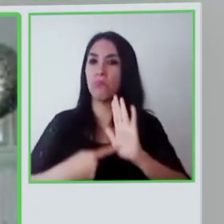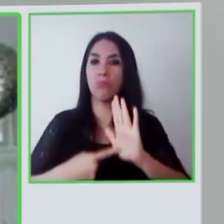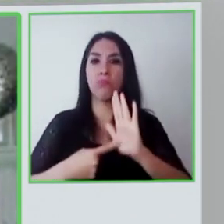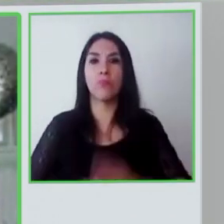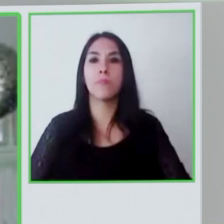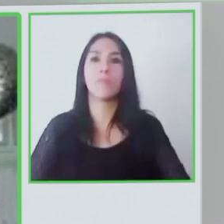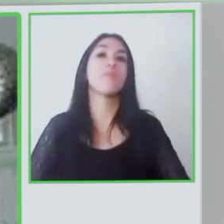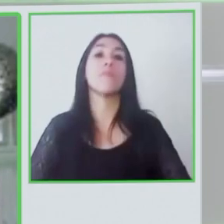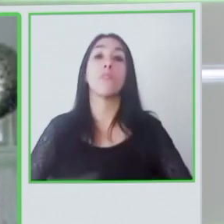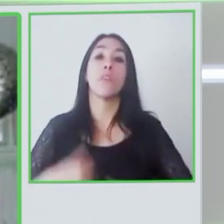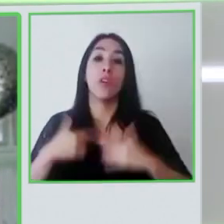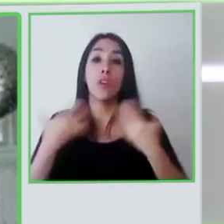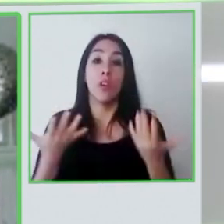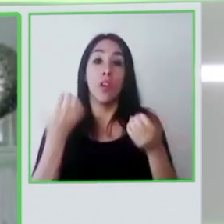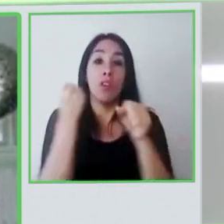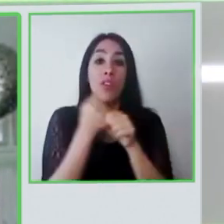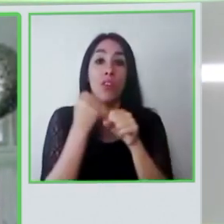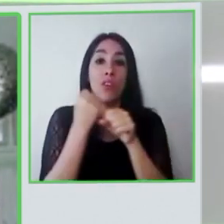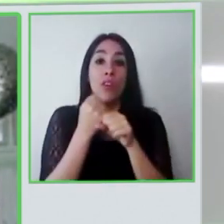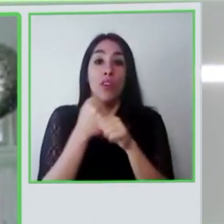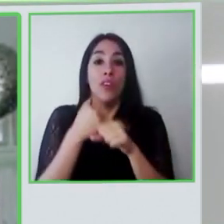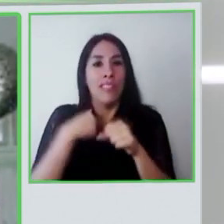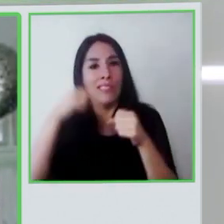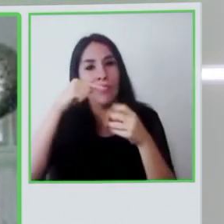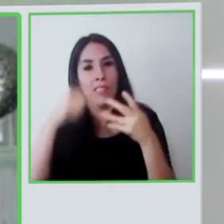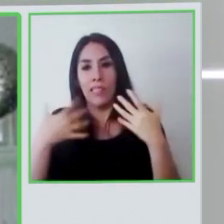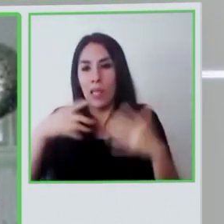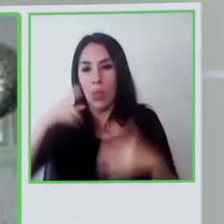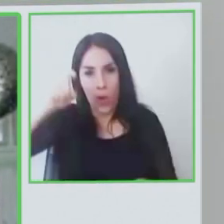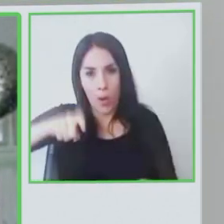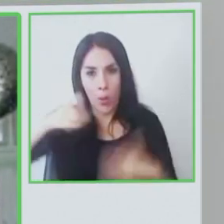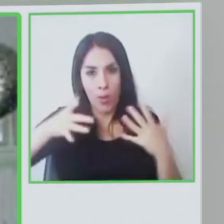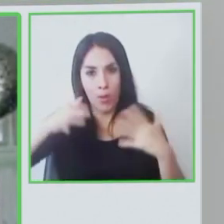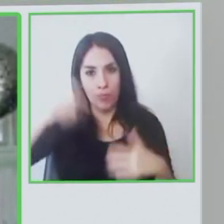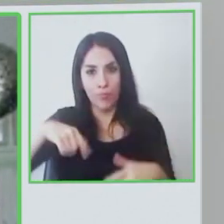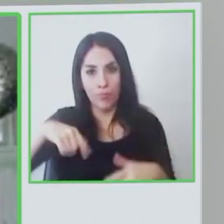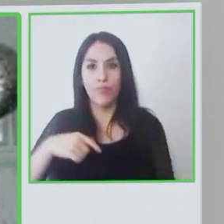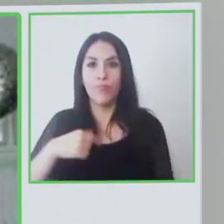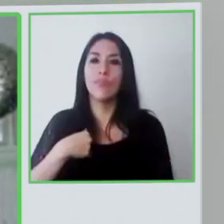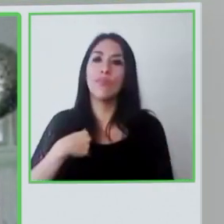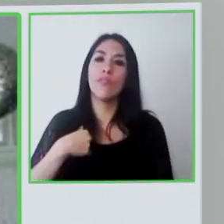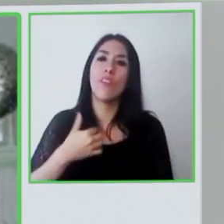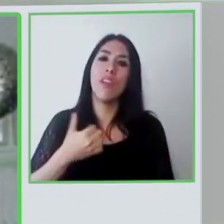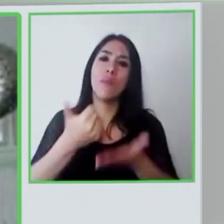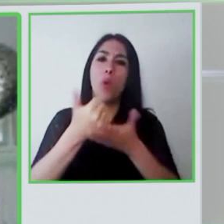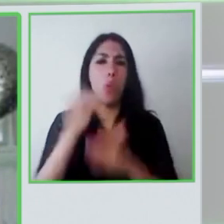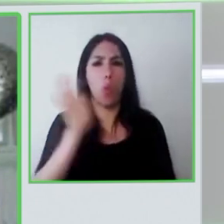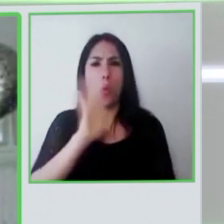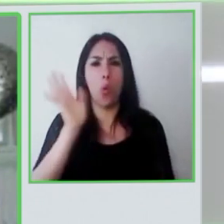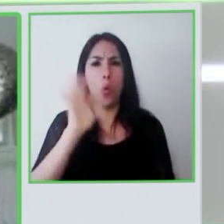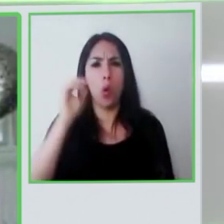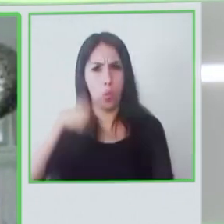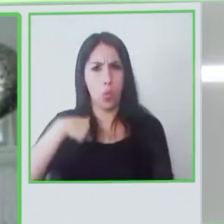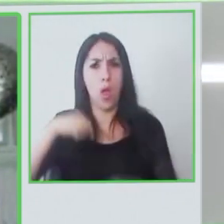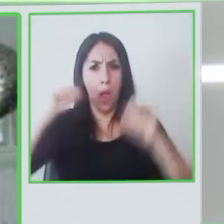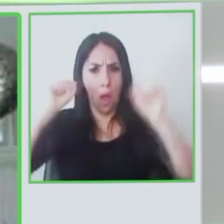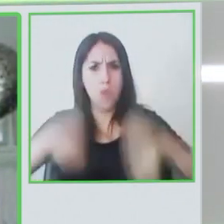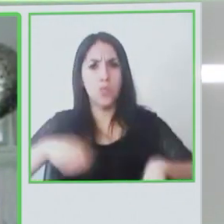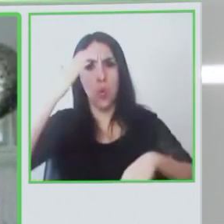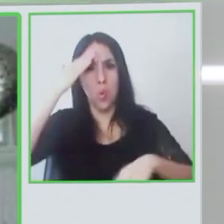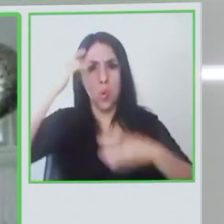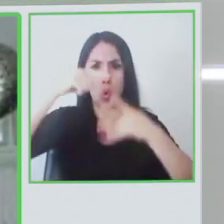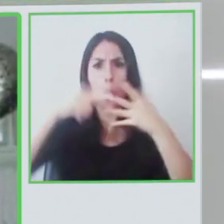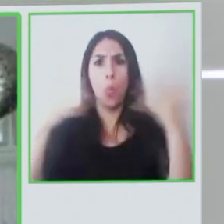Ask for simple changes. Do not feel that this is going to be a favor. You have to feel that it's an answer that they